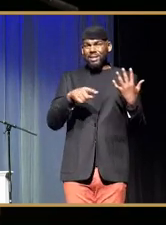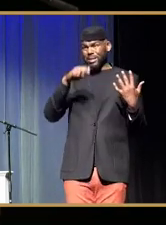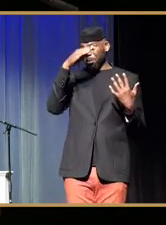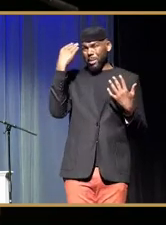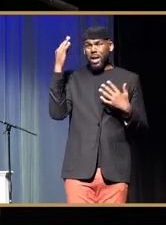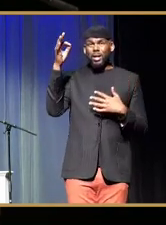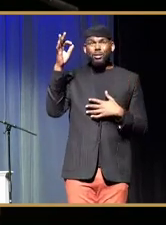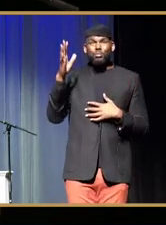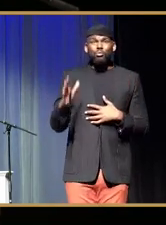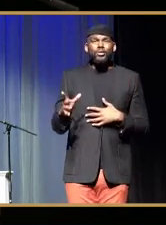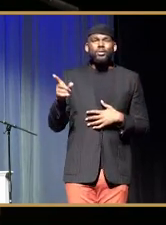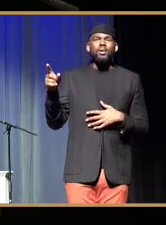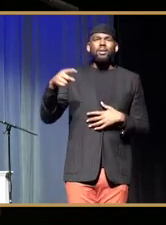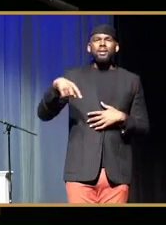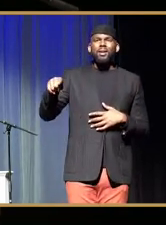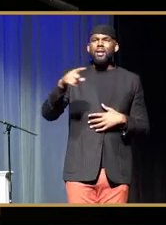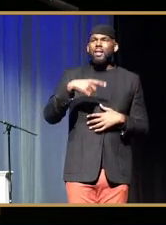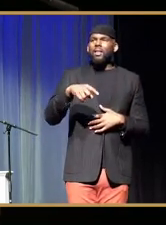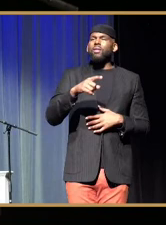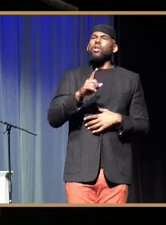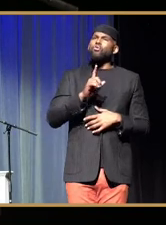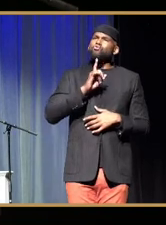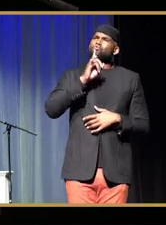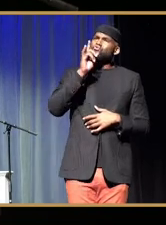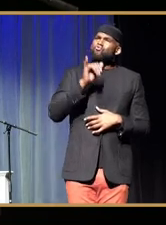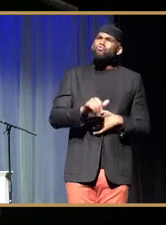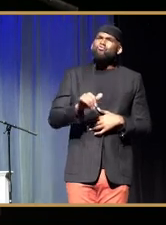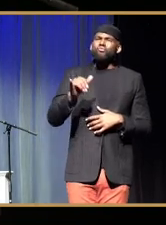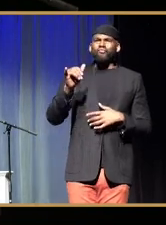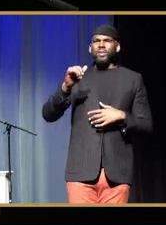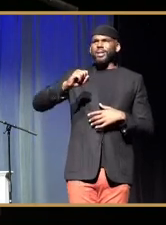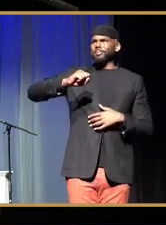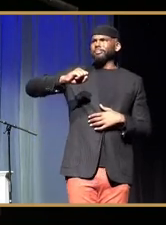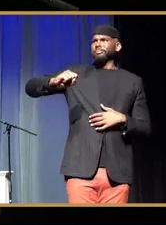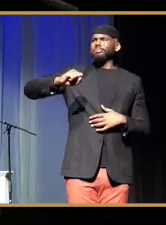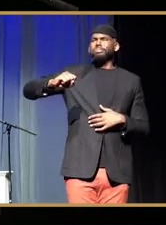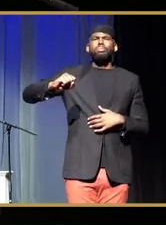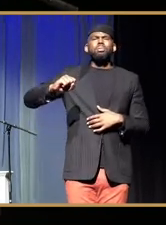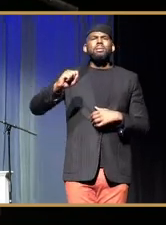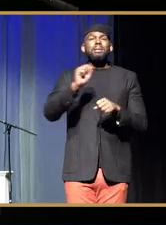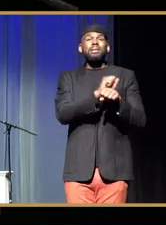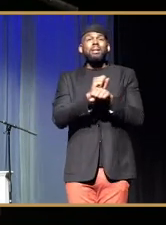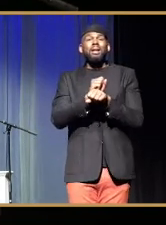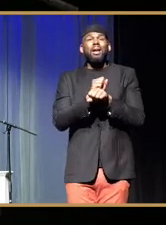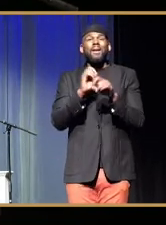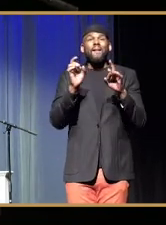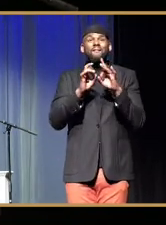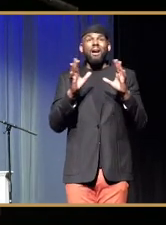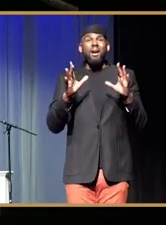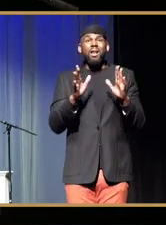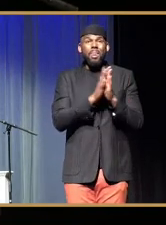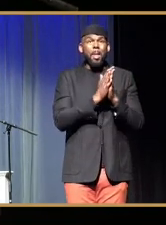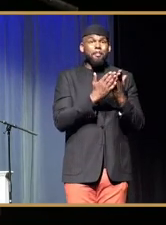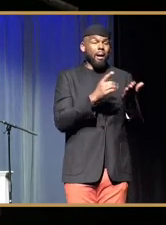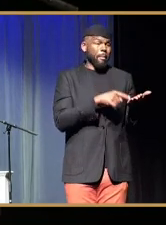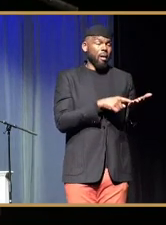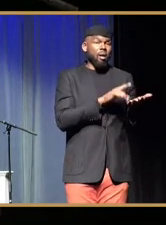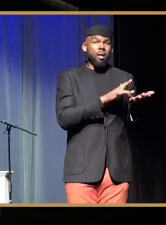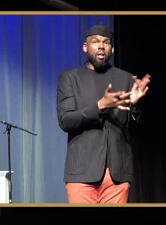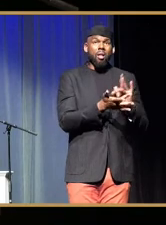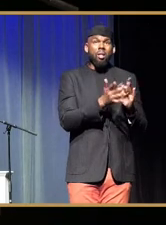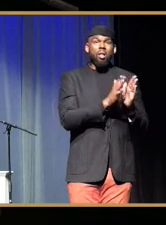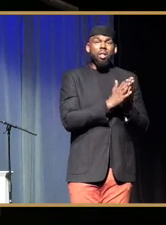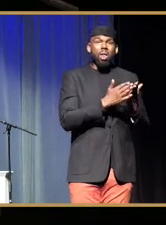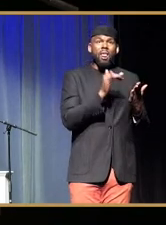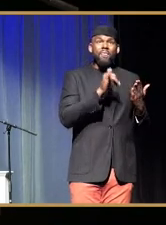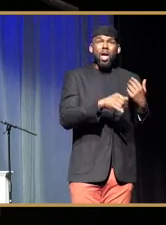preachers rejected the spirit and the hermeneutic of the slave Bible, a version of the Bible that was actually